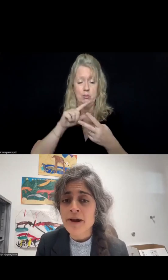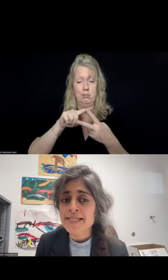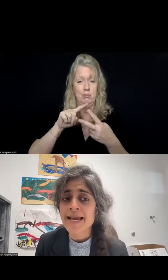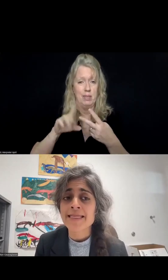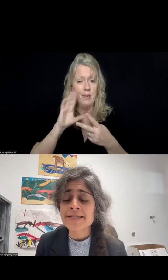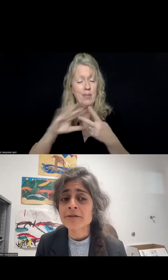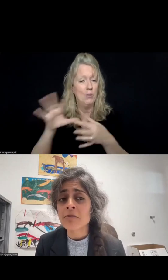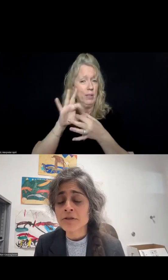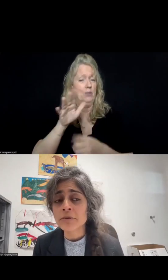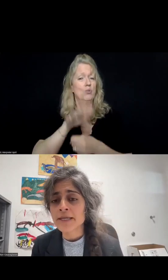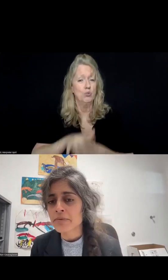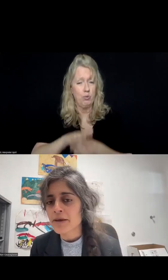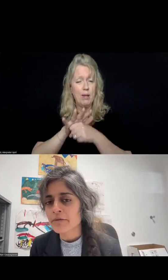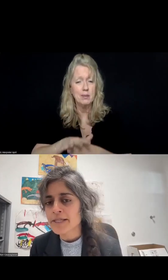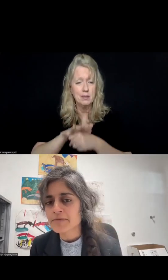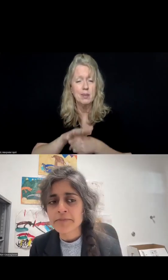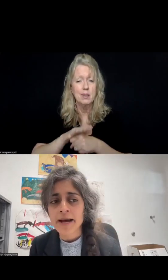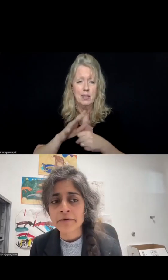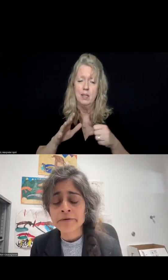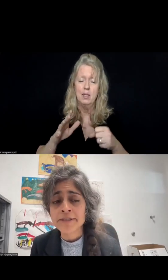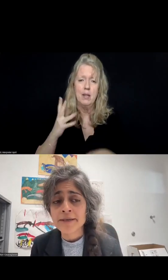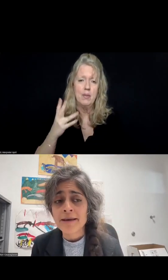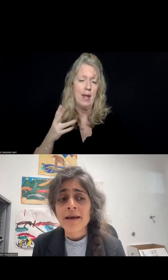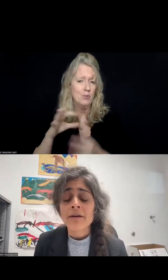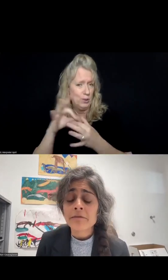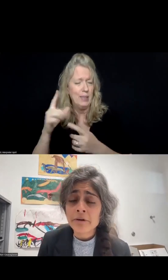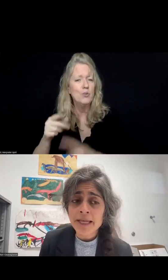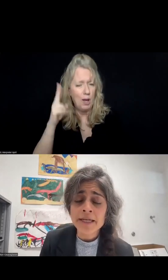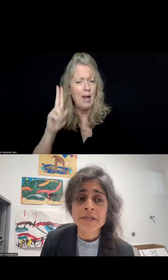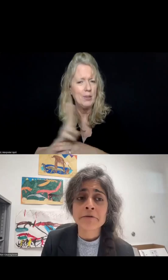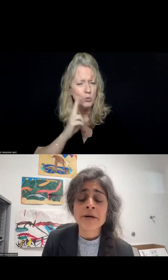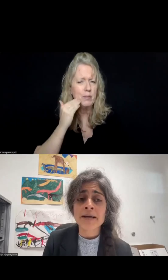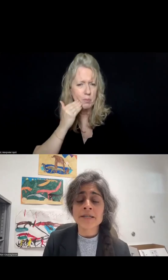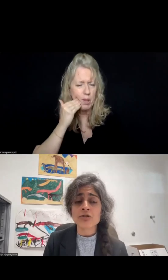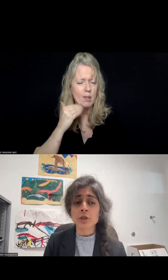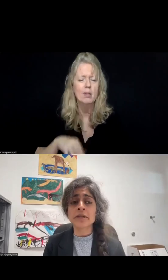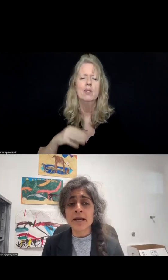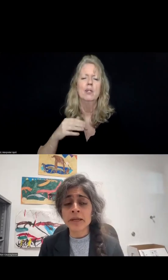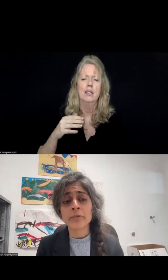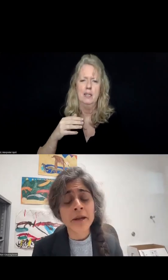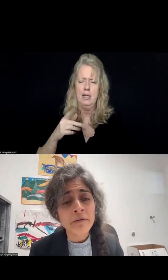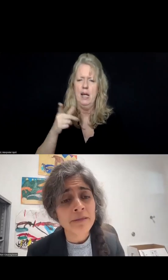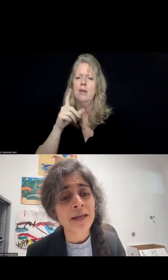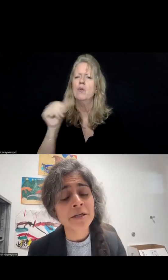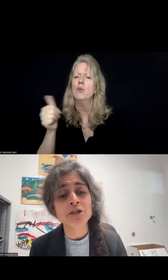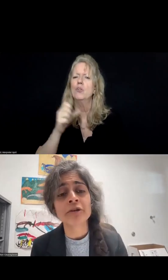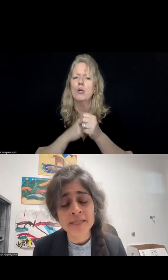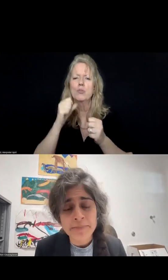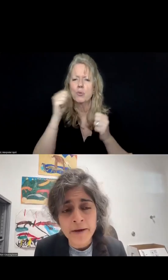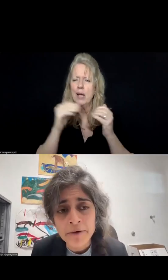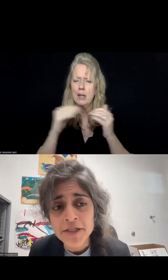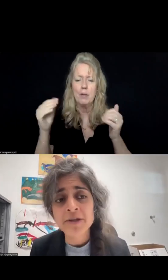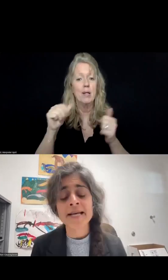are associated with stress, and this is also linked with high rates of tobacco use. Related to a structural inequity, we know that